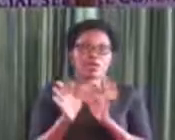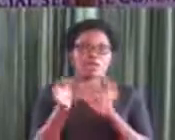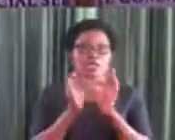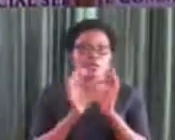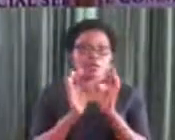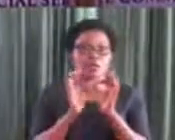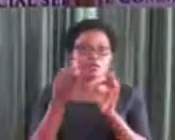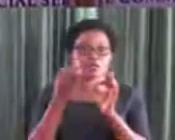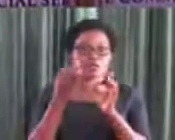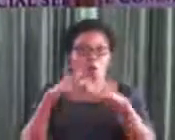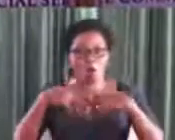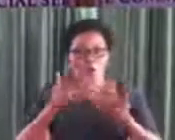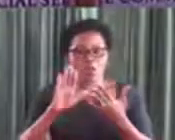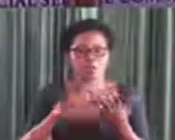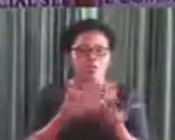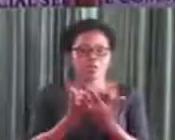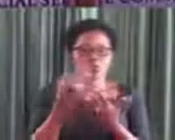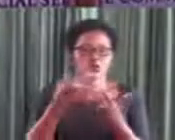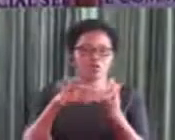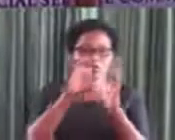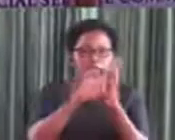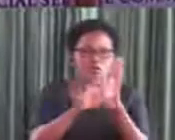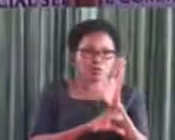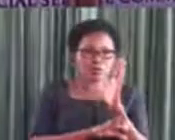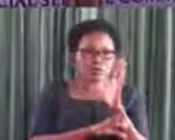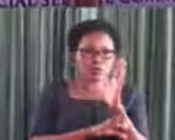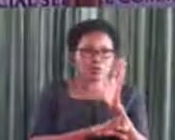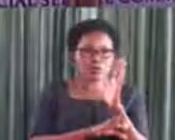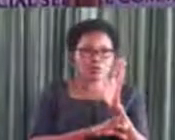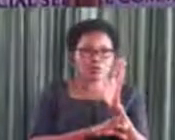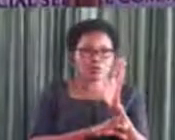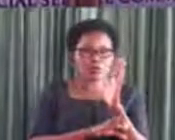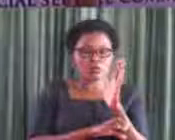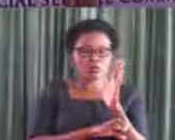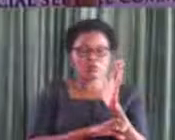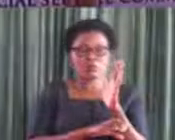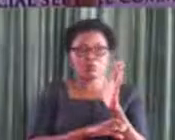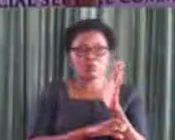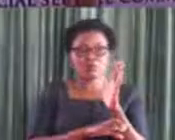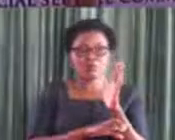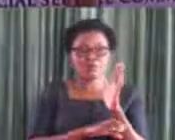interpretation and application of the Constitution. And those ones